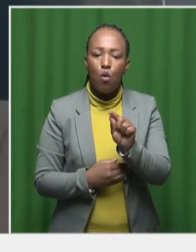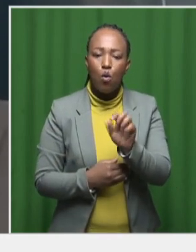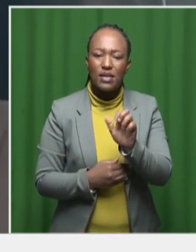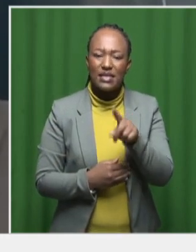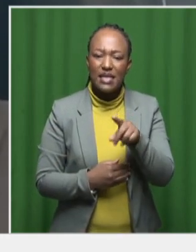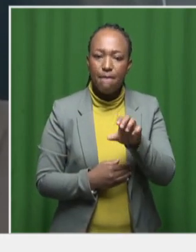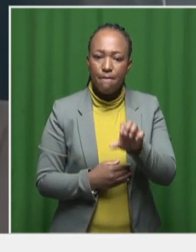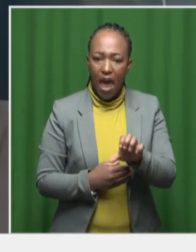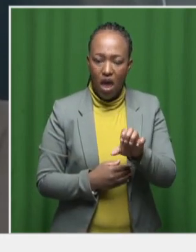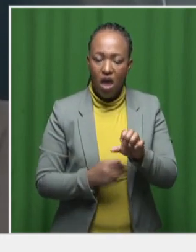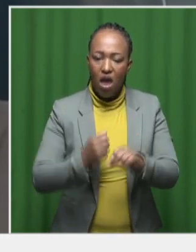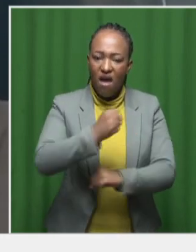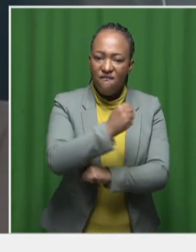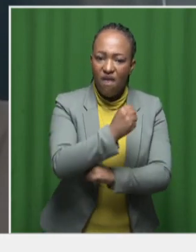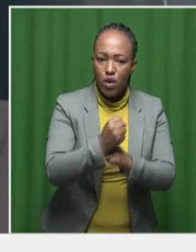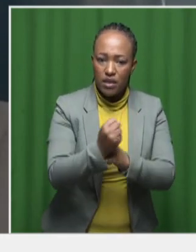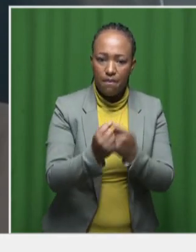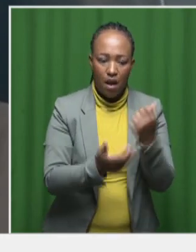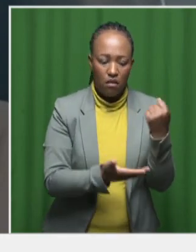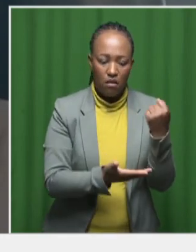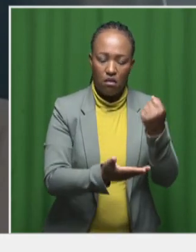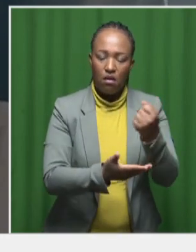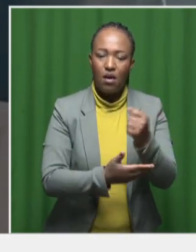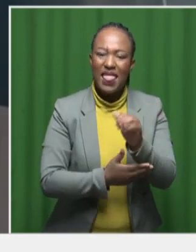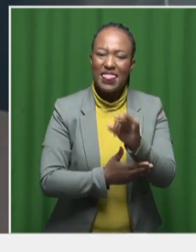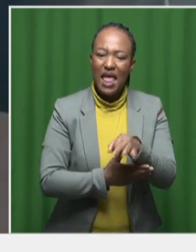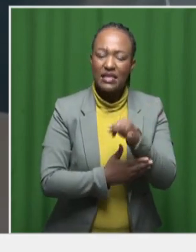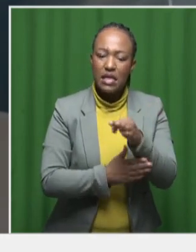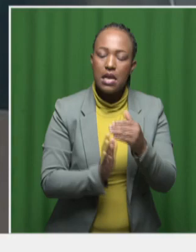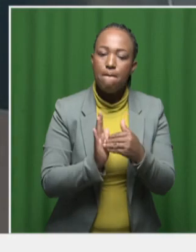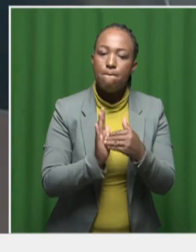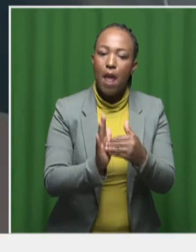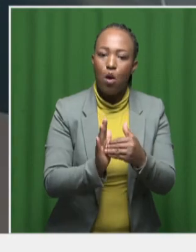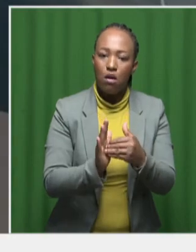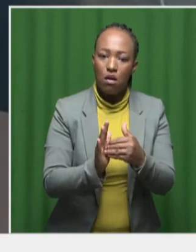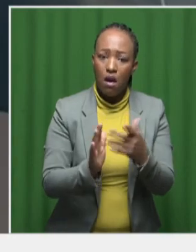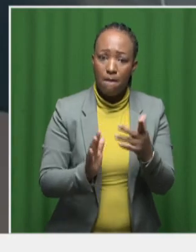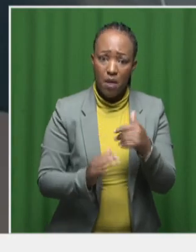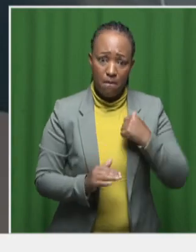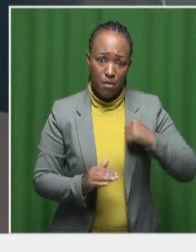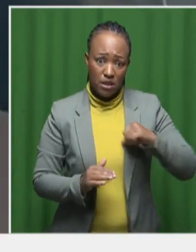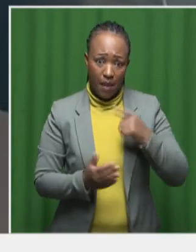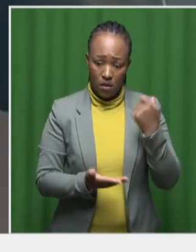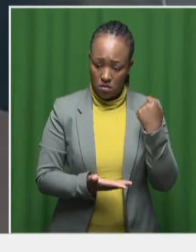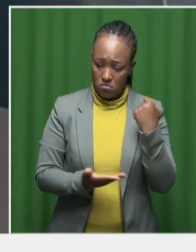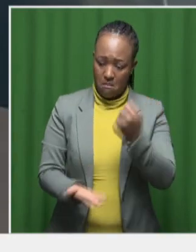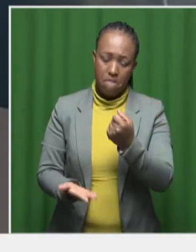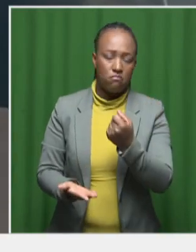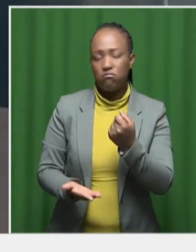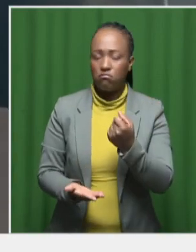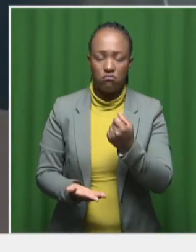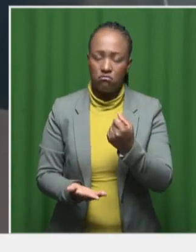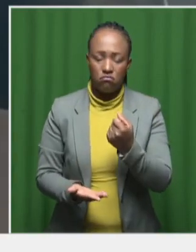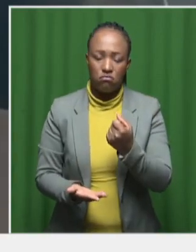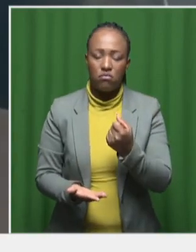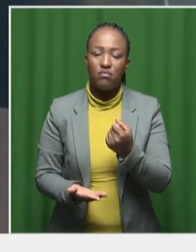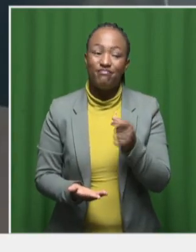was not allocated or transferred to the account of the municipality. Motsepe Foundation said we must